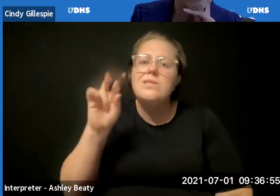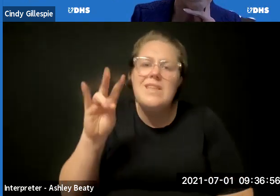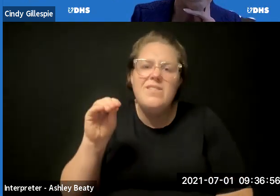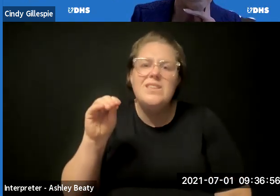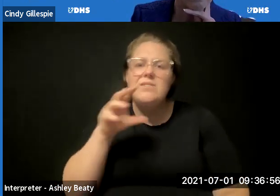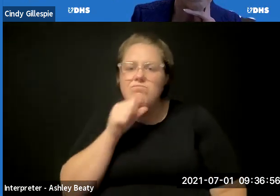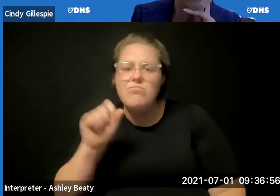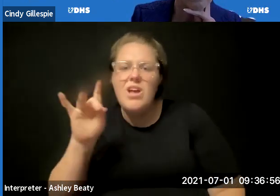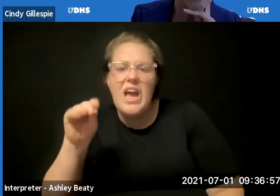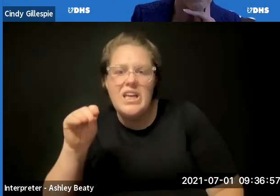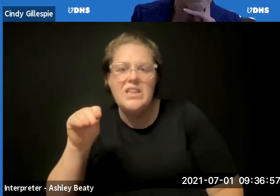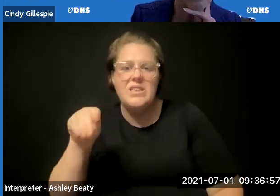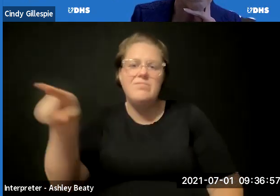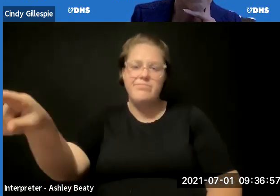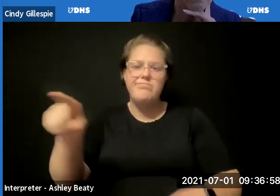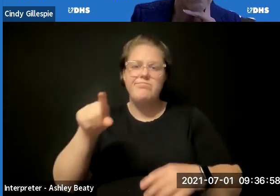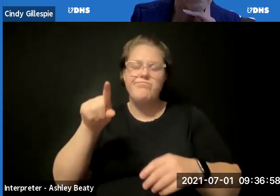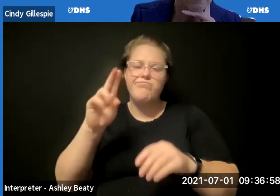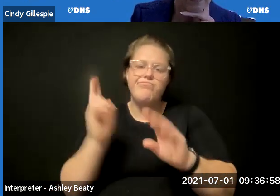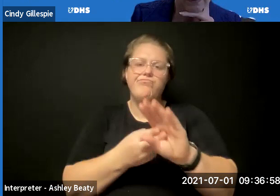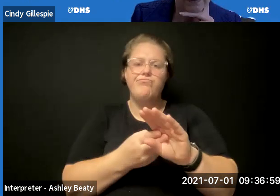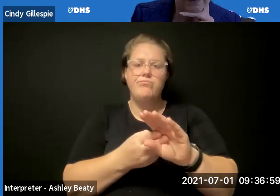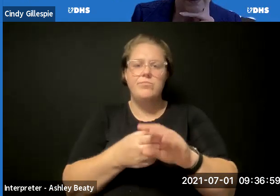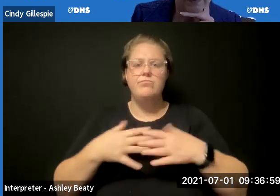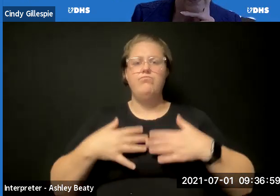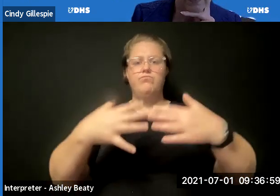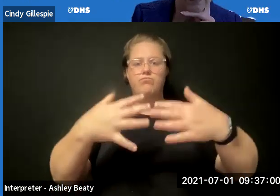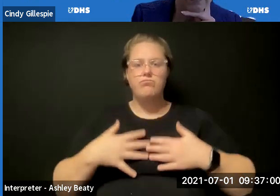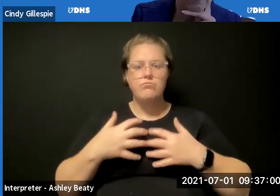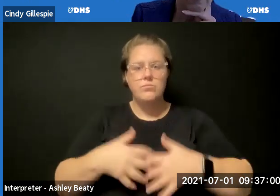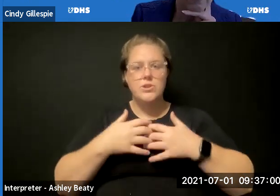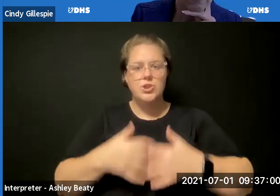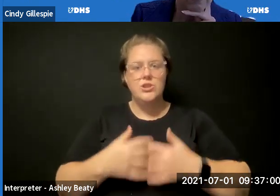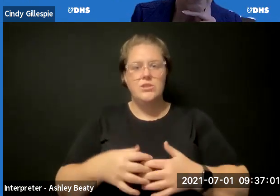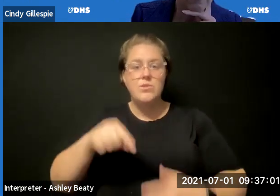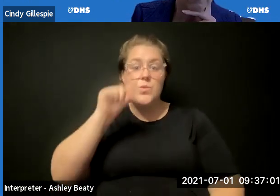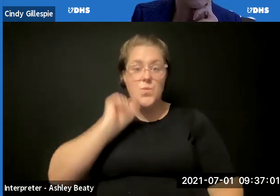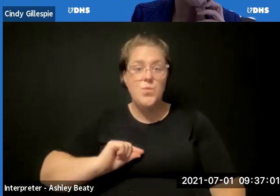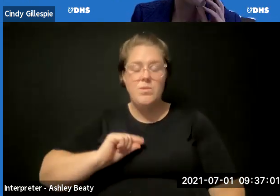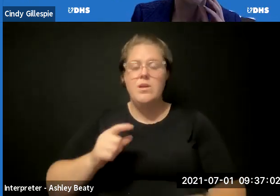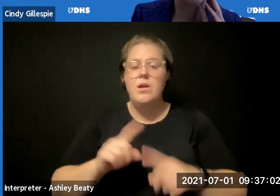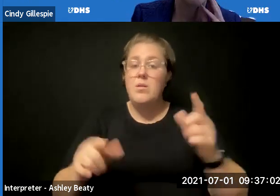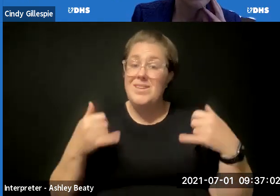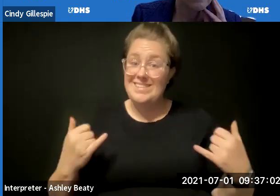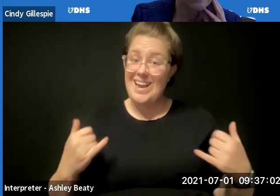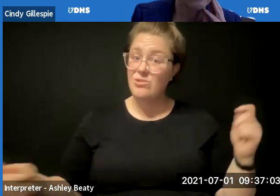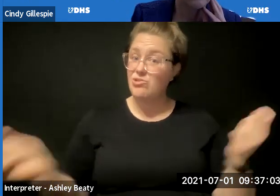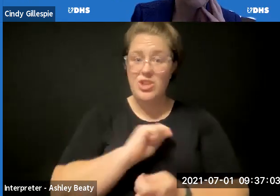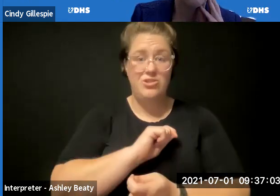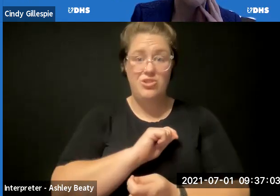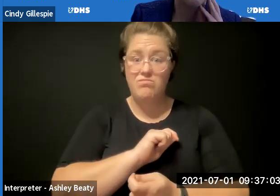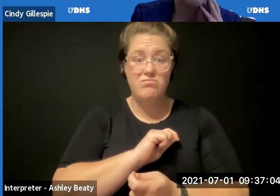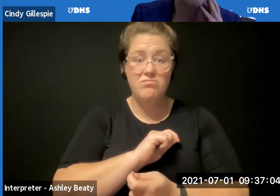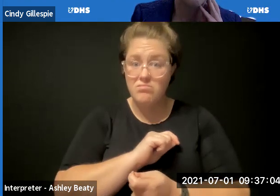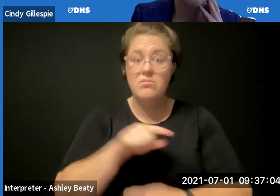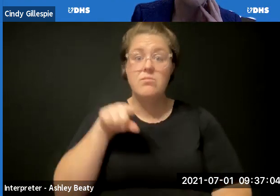hospital or were on ventilators. That has completely changed now. If you walk through those same wards right now, you'd see a lot of